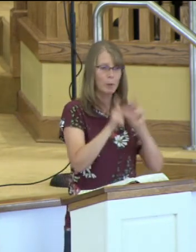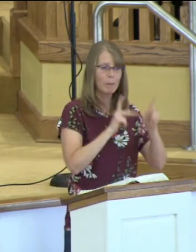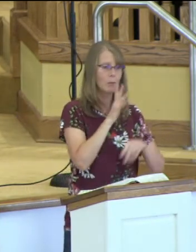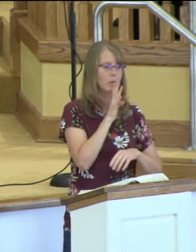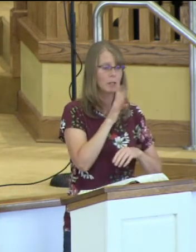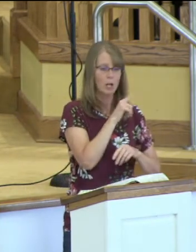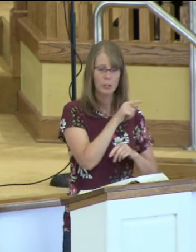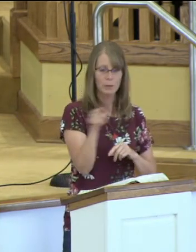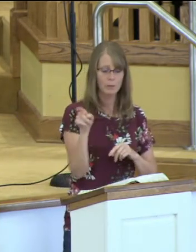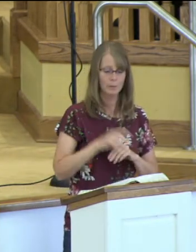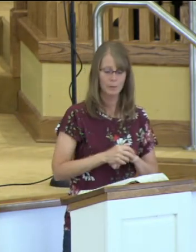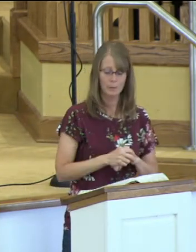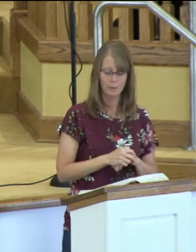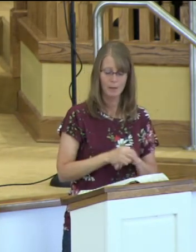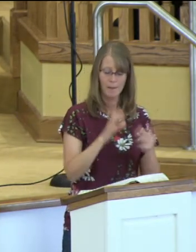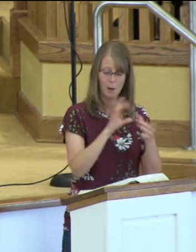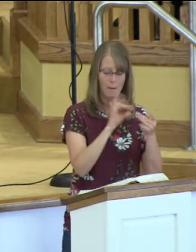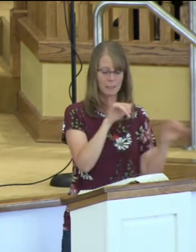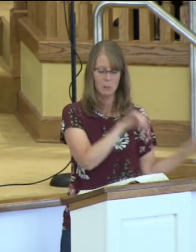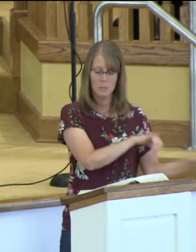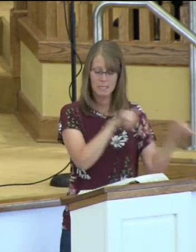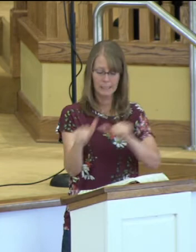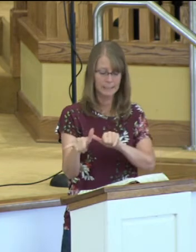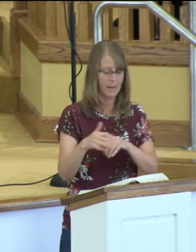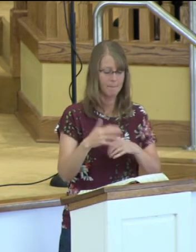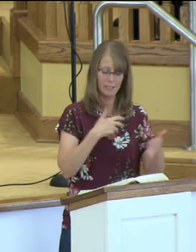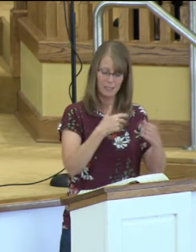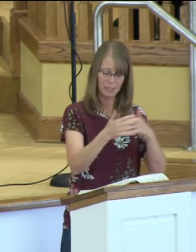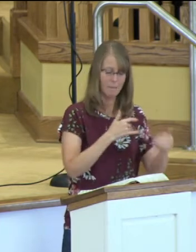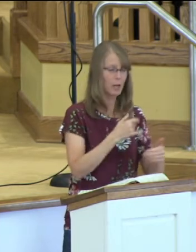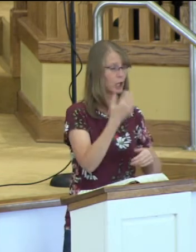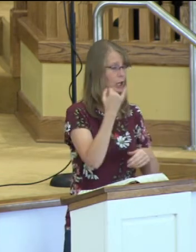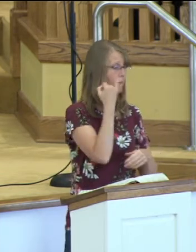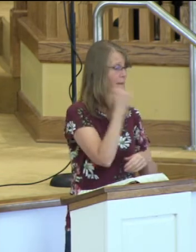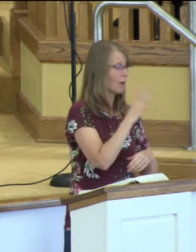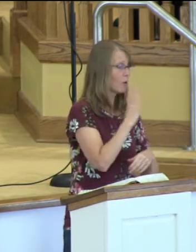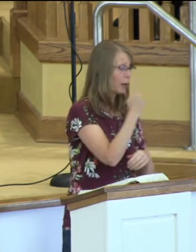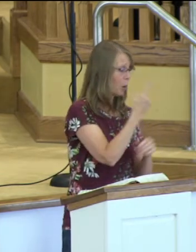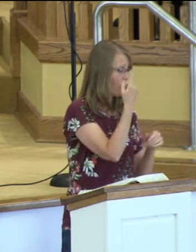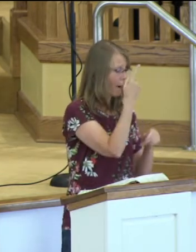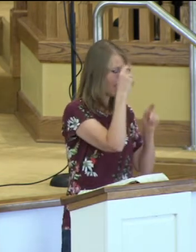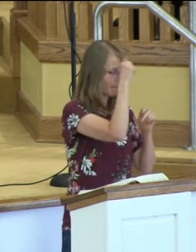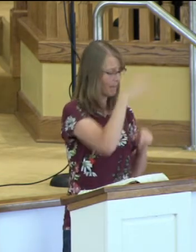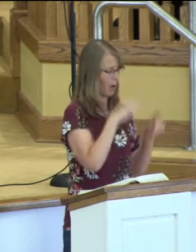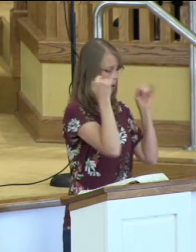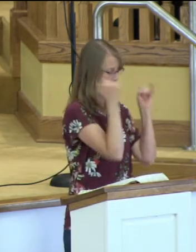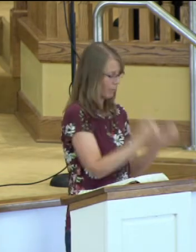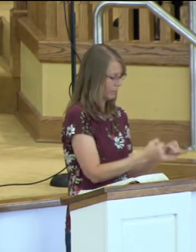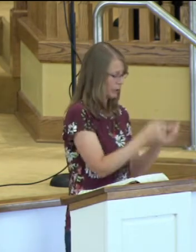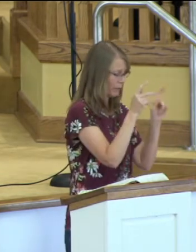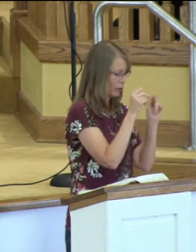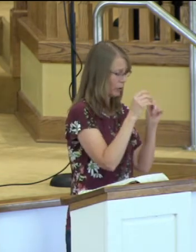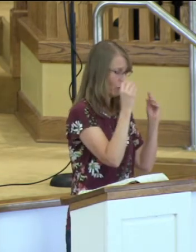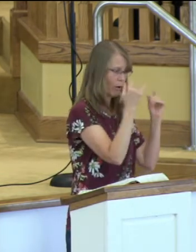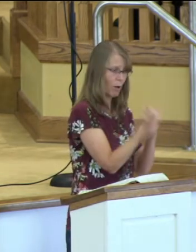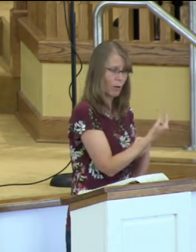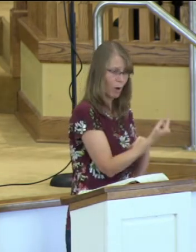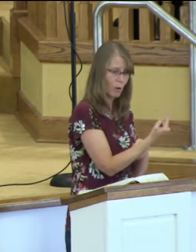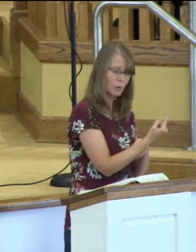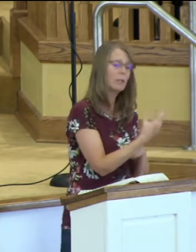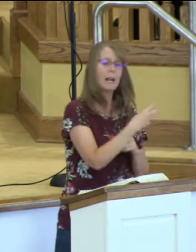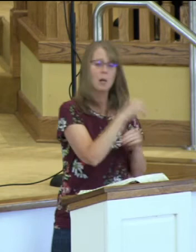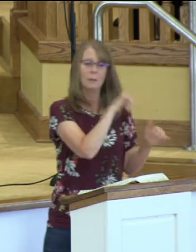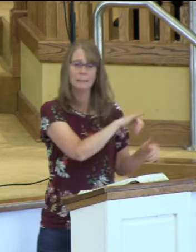the same when it was talking to the Ethiopian eunuch by himself in the desert. It was the same when he's talking to the doctor of the law in the midst of